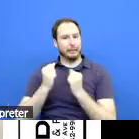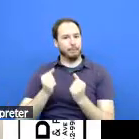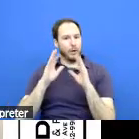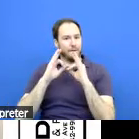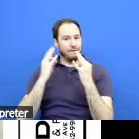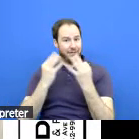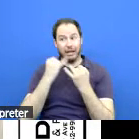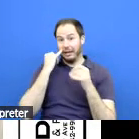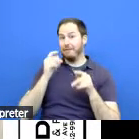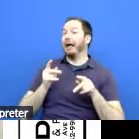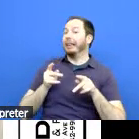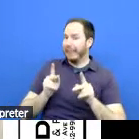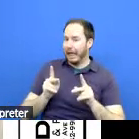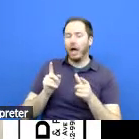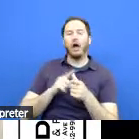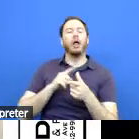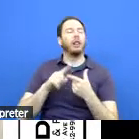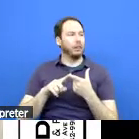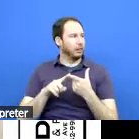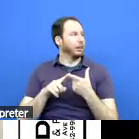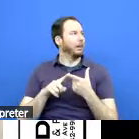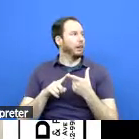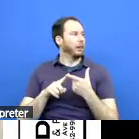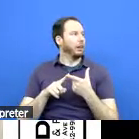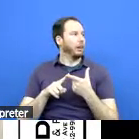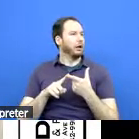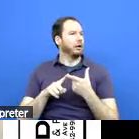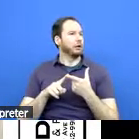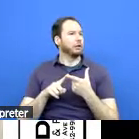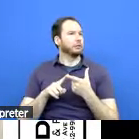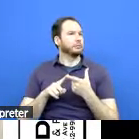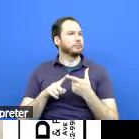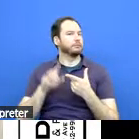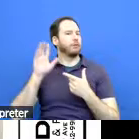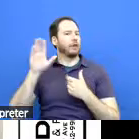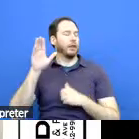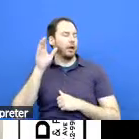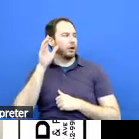allow multifamily there, this is essentially their